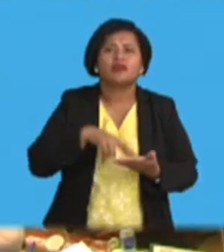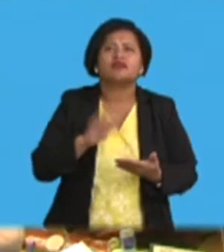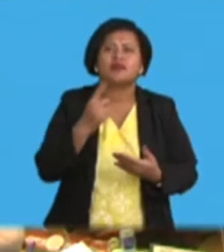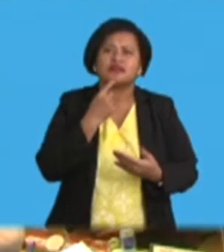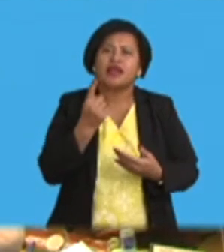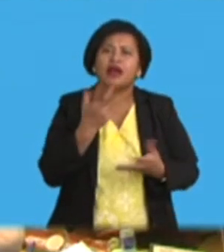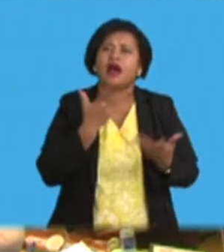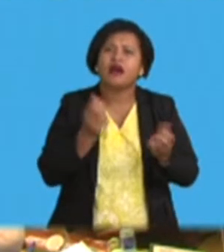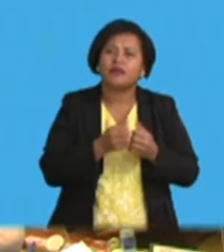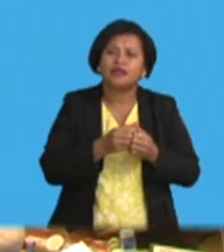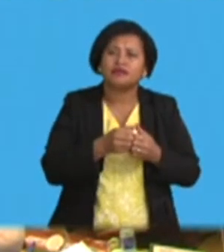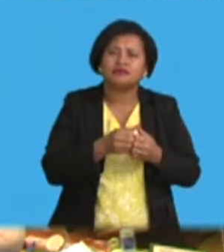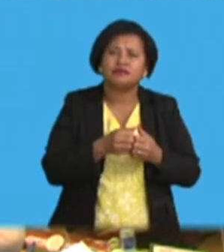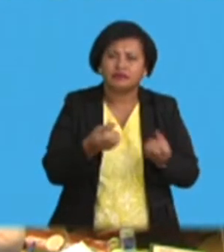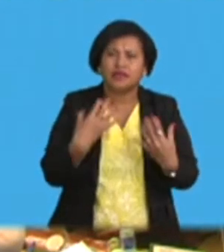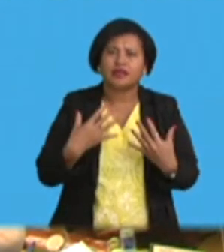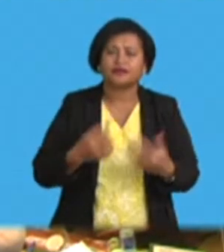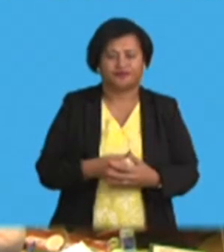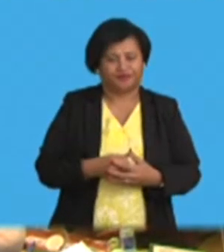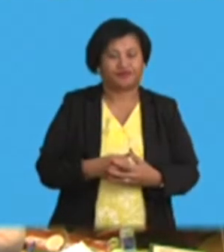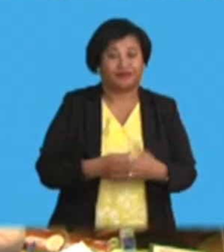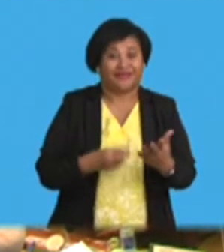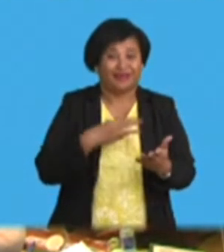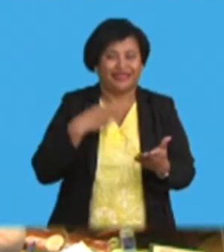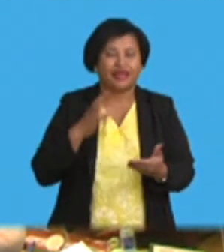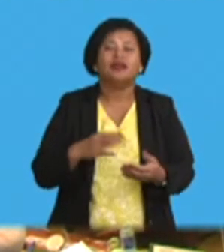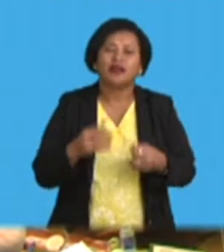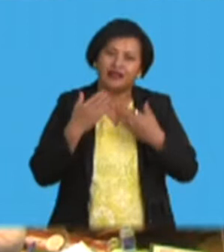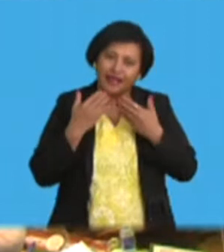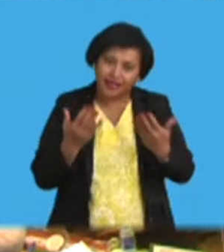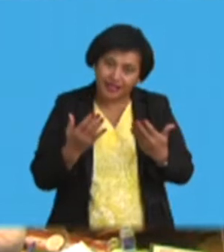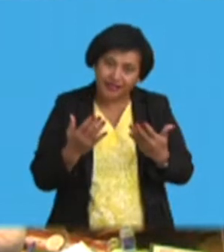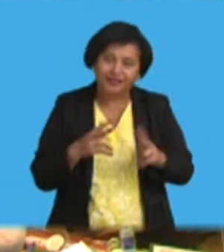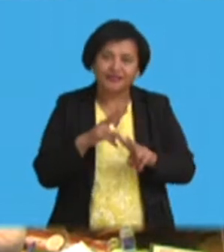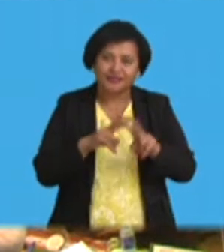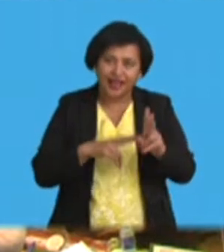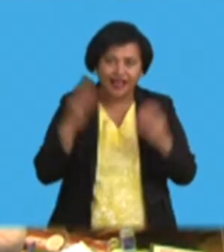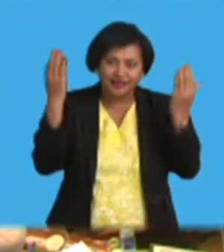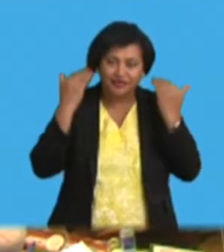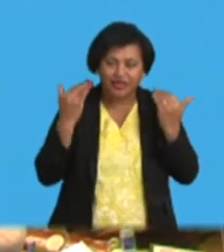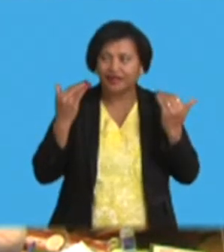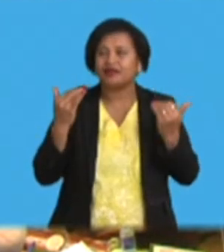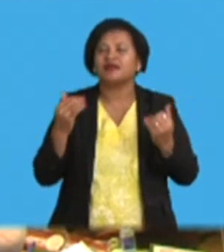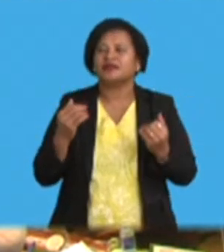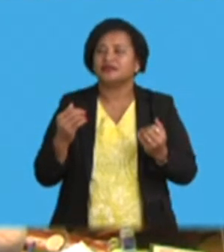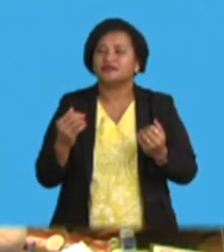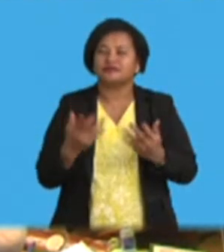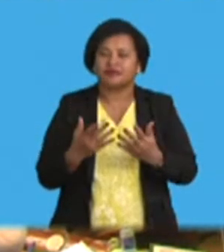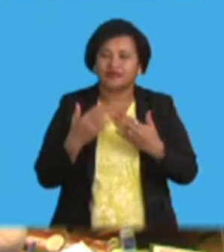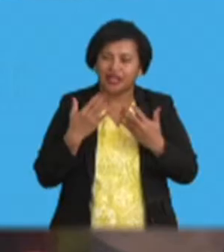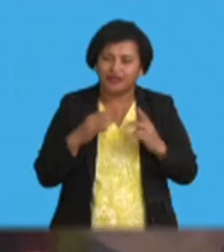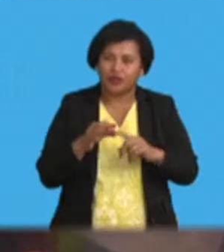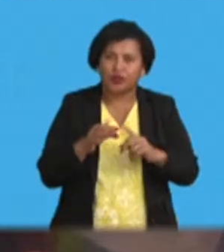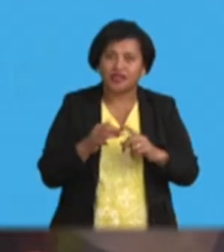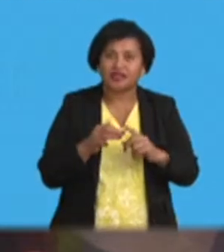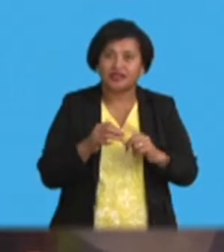Thank you, Mr. Deputy Speaker, sir, and I thank the Honourable Member for his question. This is one of the issues that